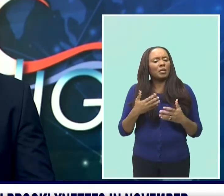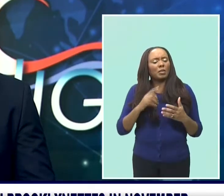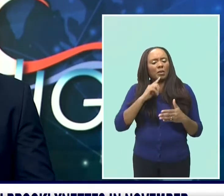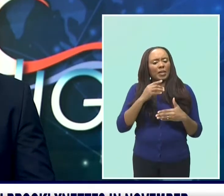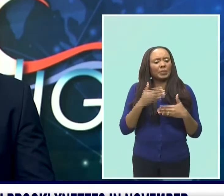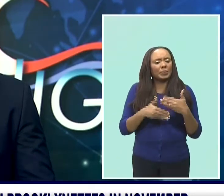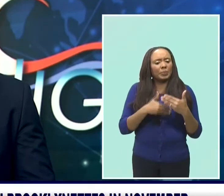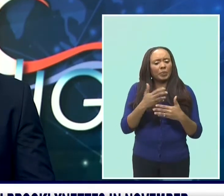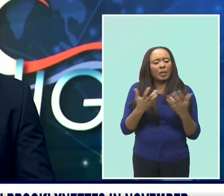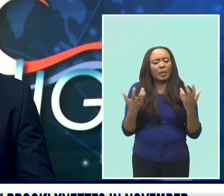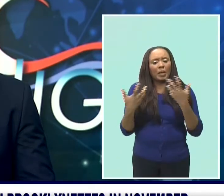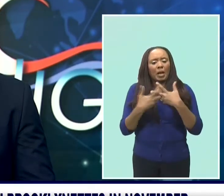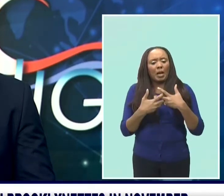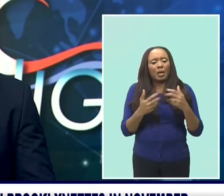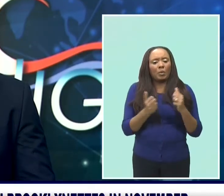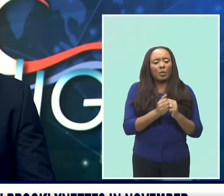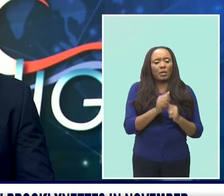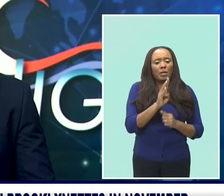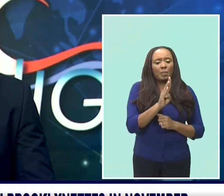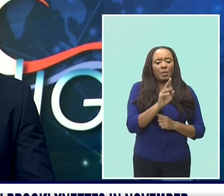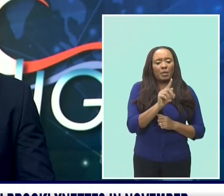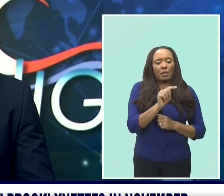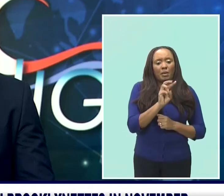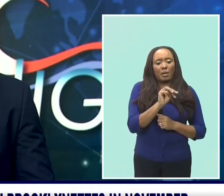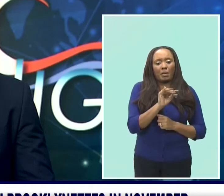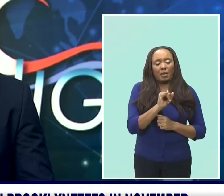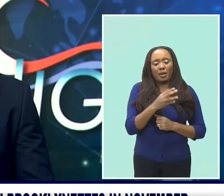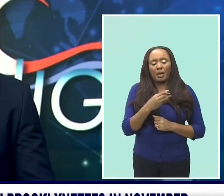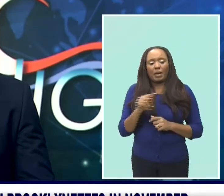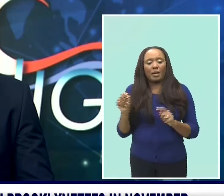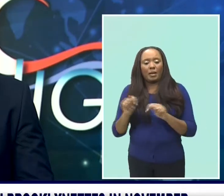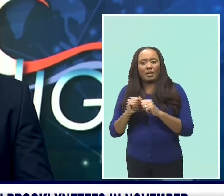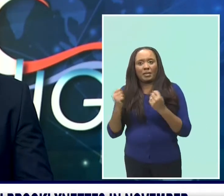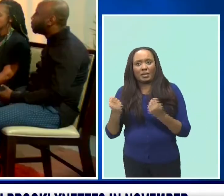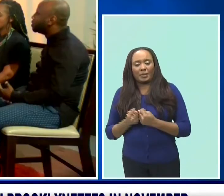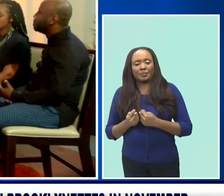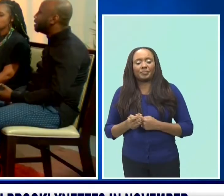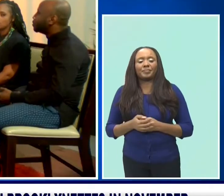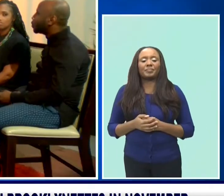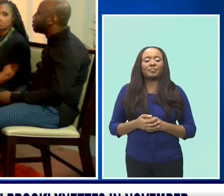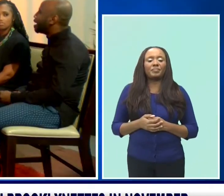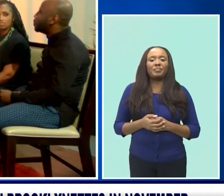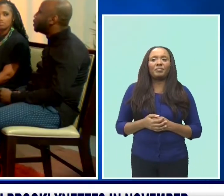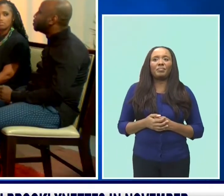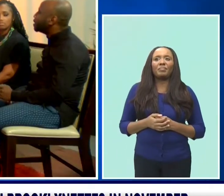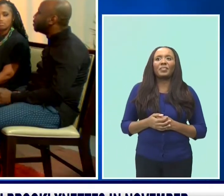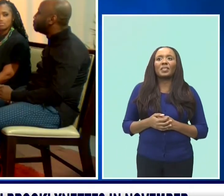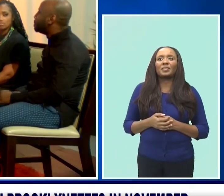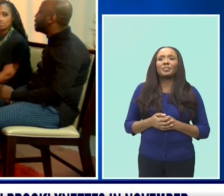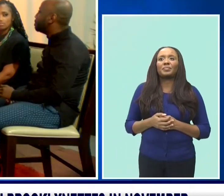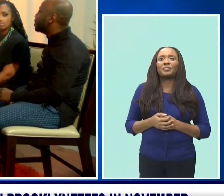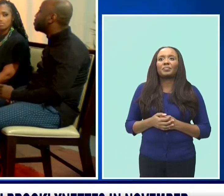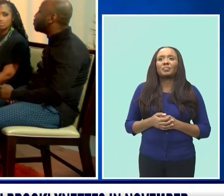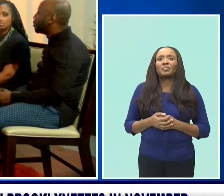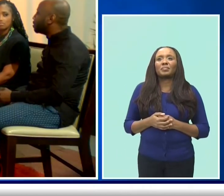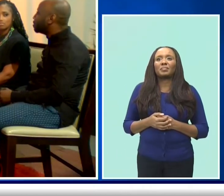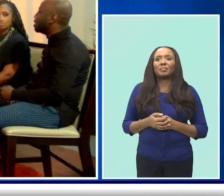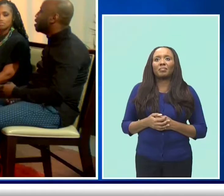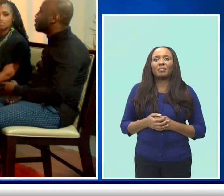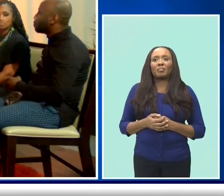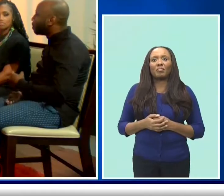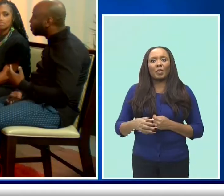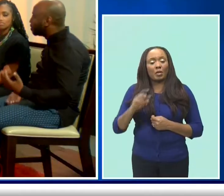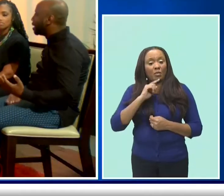a constantly evolving partnership between the BTMI and the team. We really want to make sure that we are touching people at various